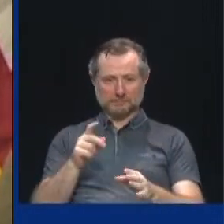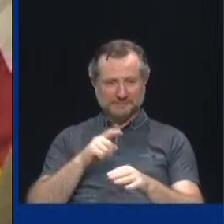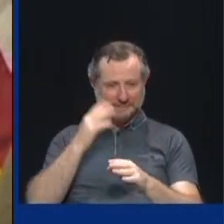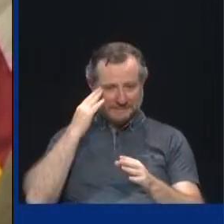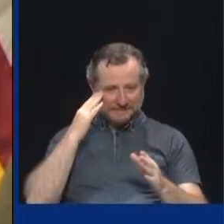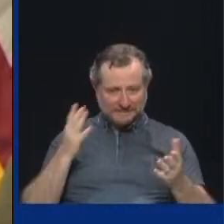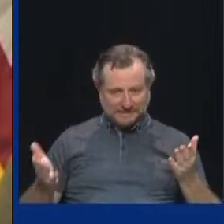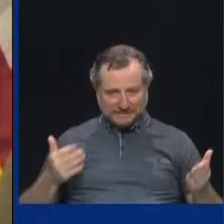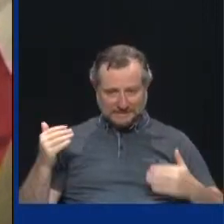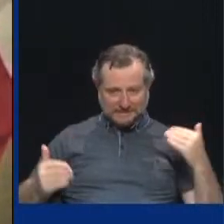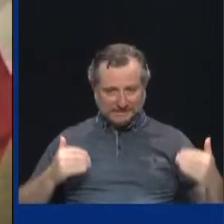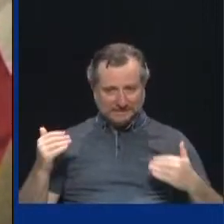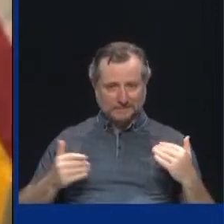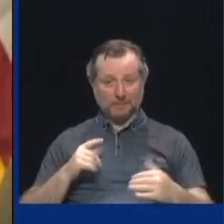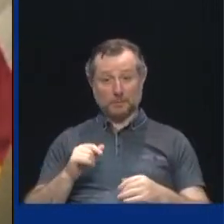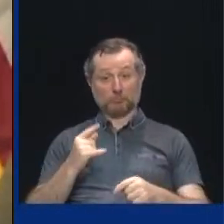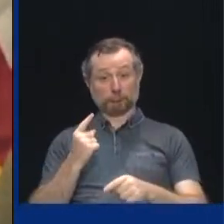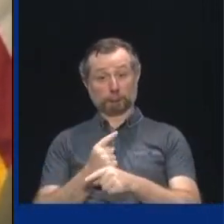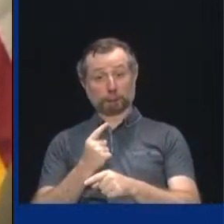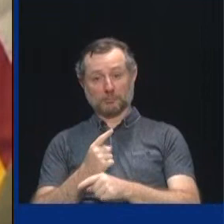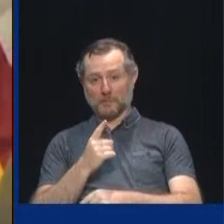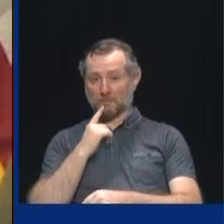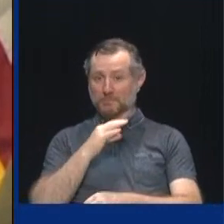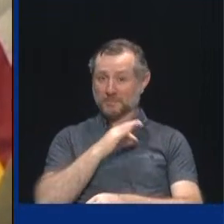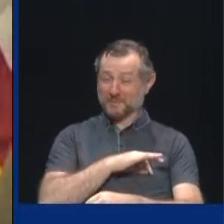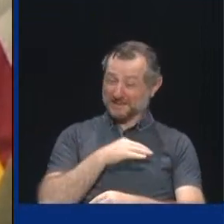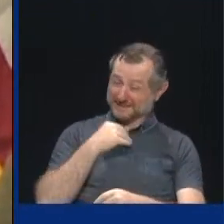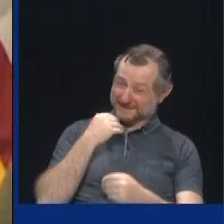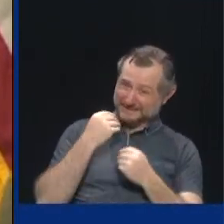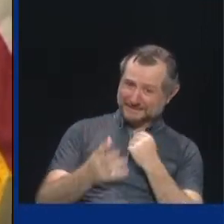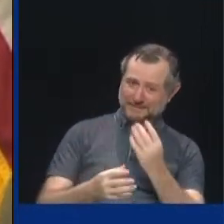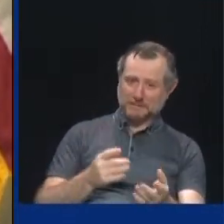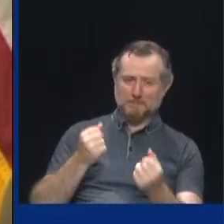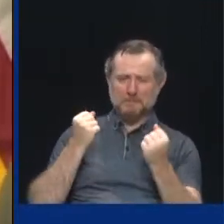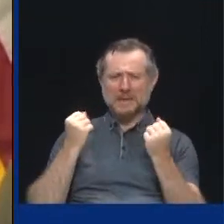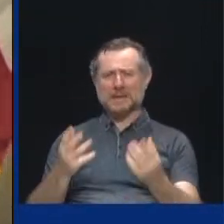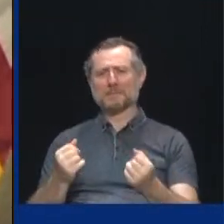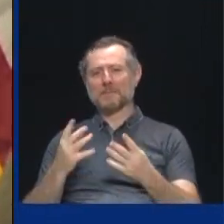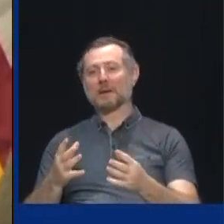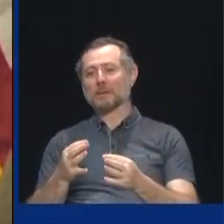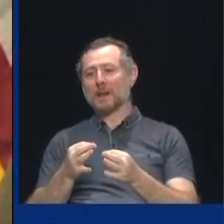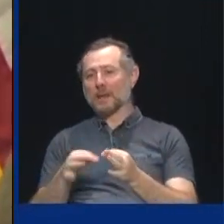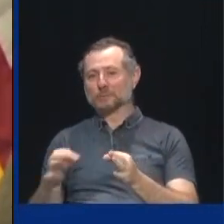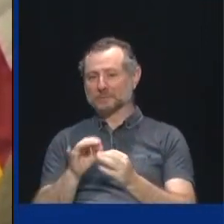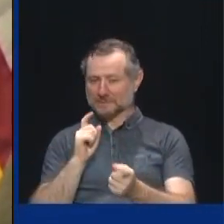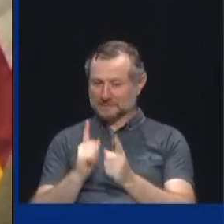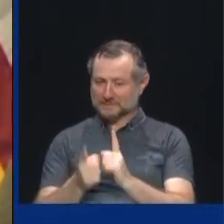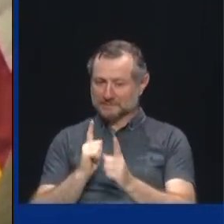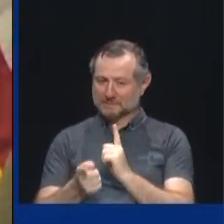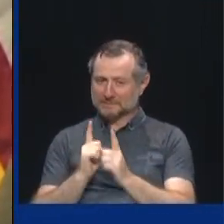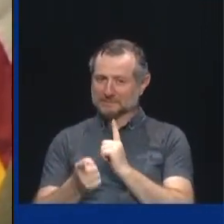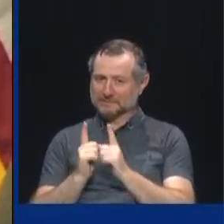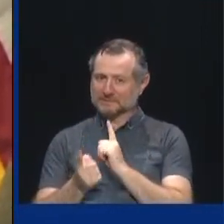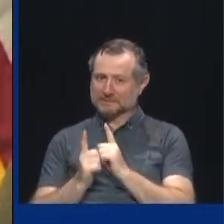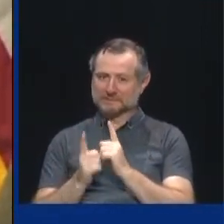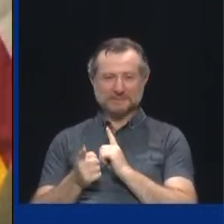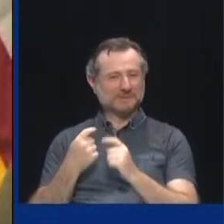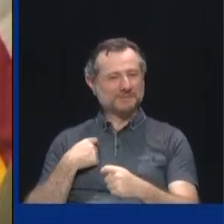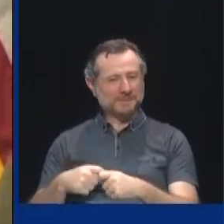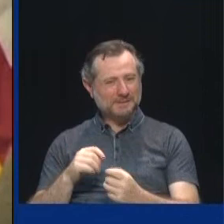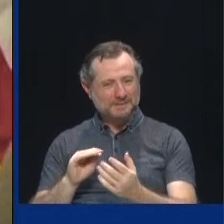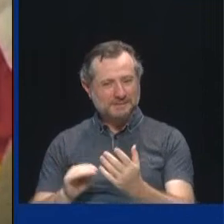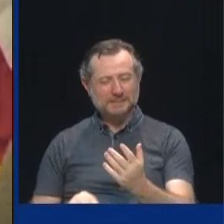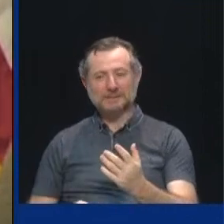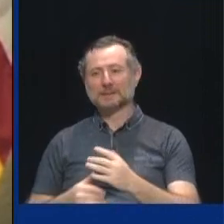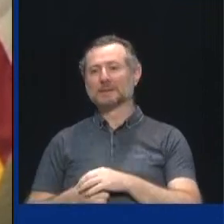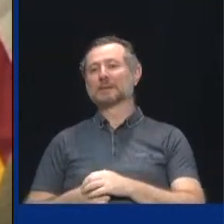and with the information in multiple languages. All people can be equally eligible, but equity is meeting people